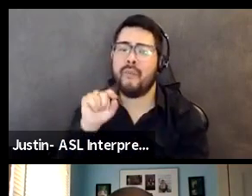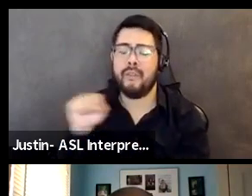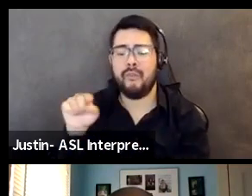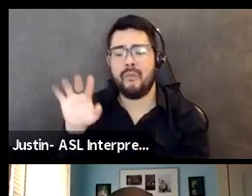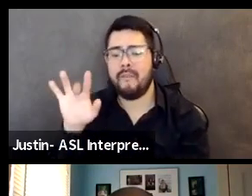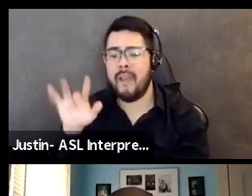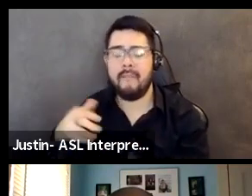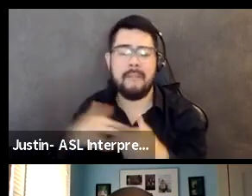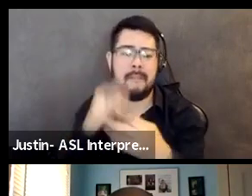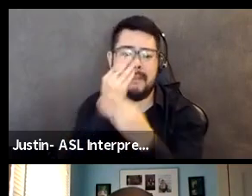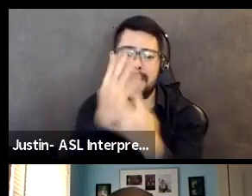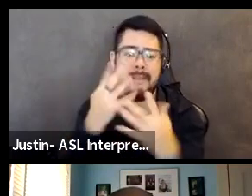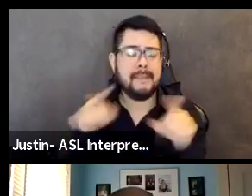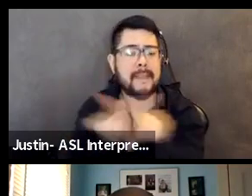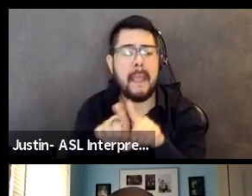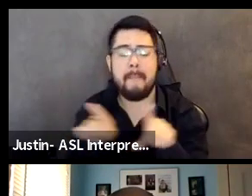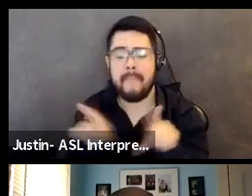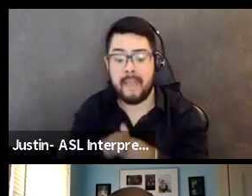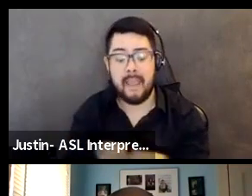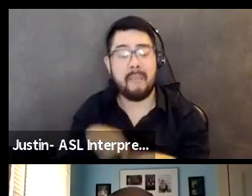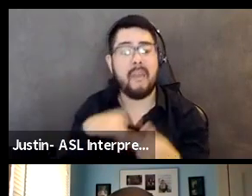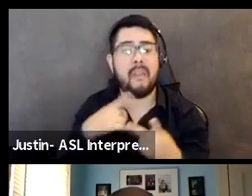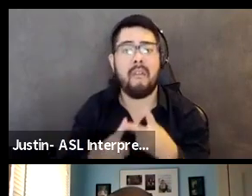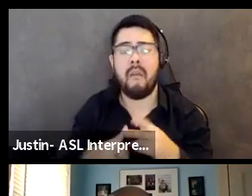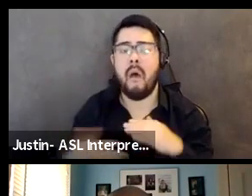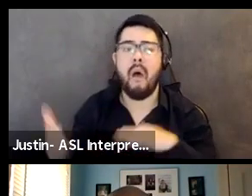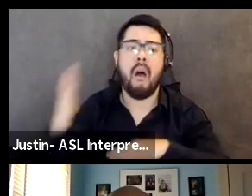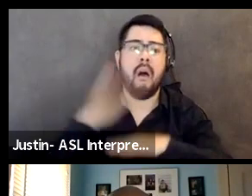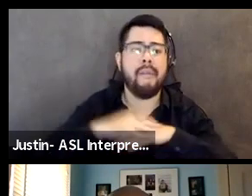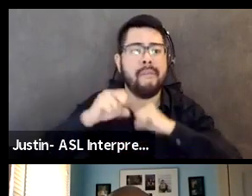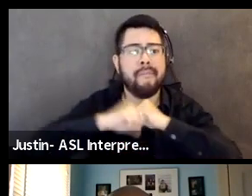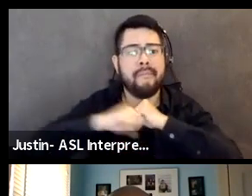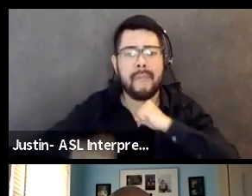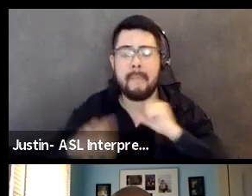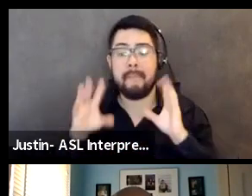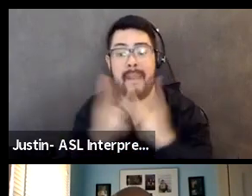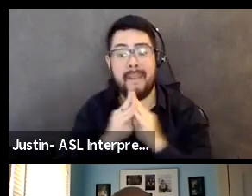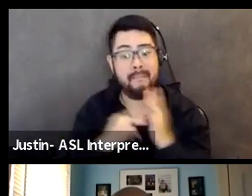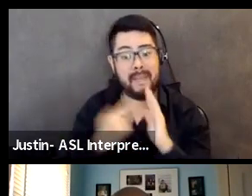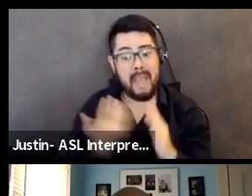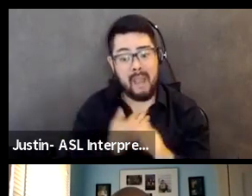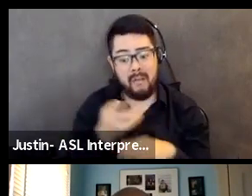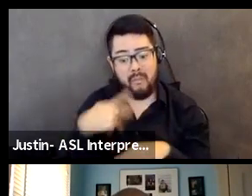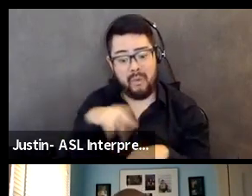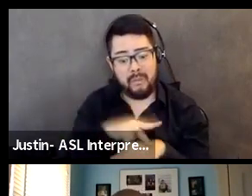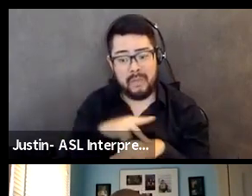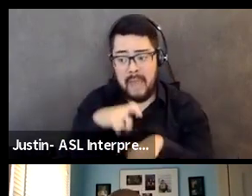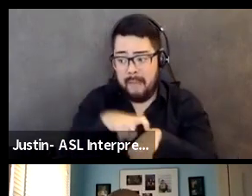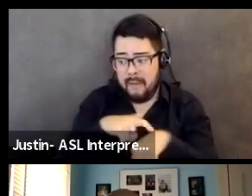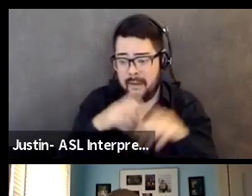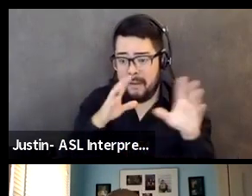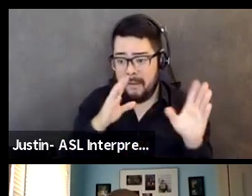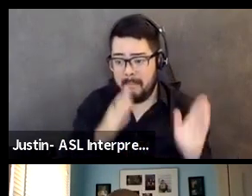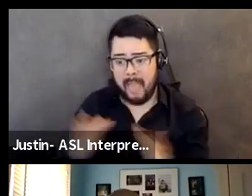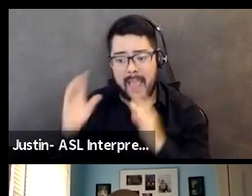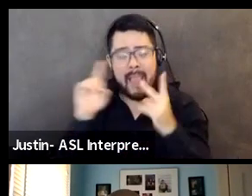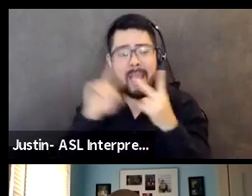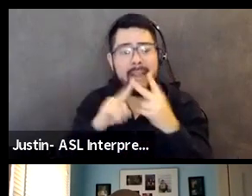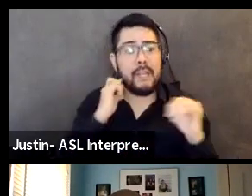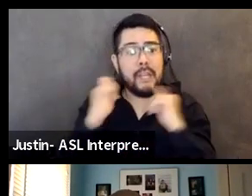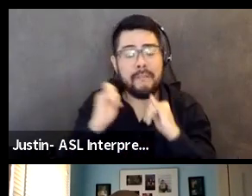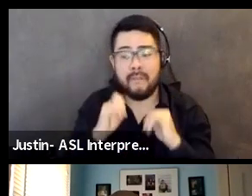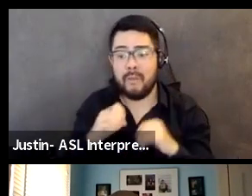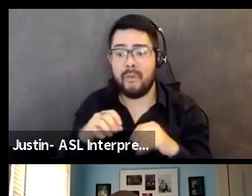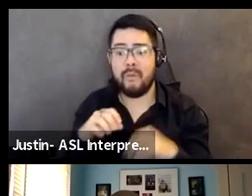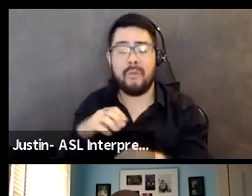network chiefs continued to have day-long meetings which left us with even less time to plan prepare our teachers and interview candidates to staff our